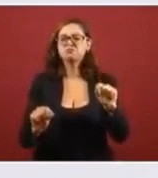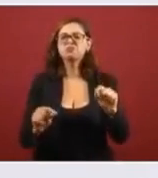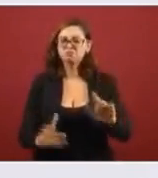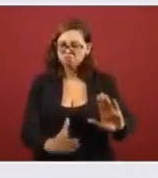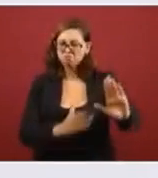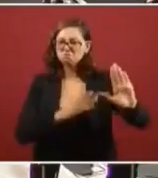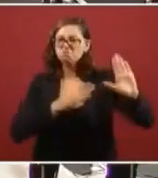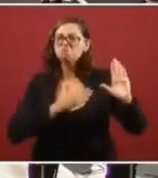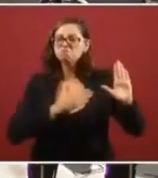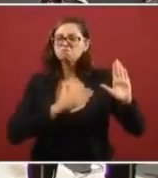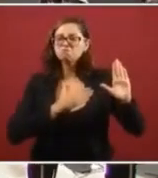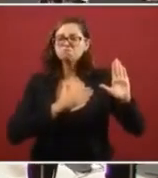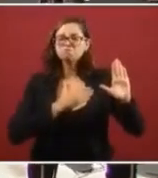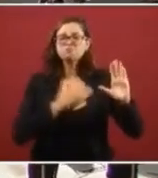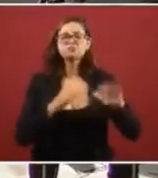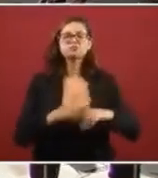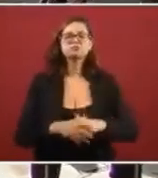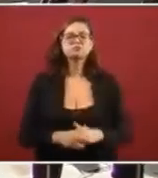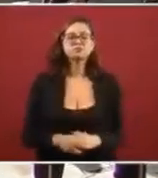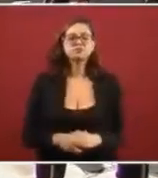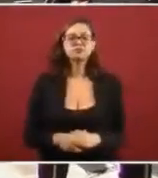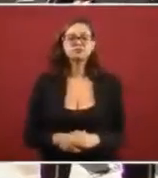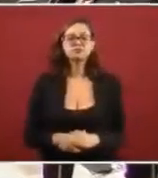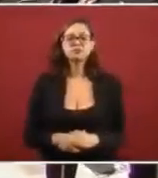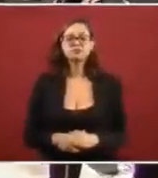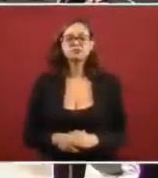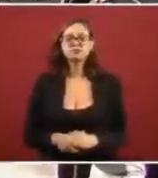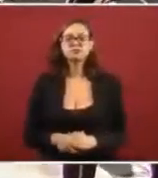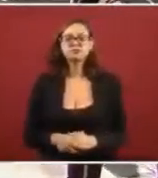and that is the commitment